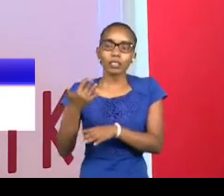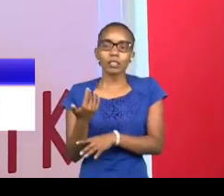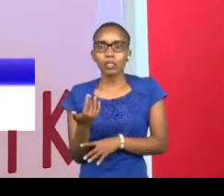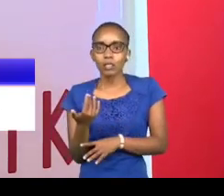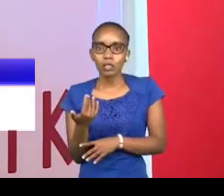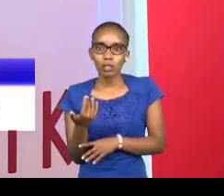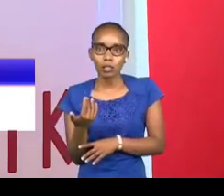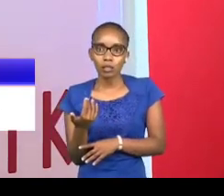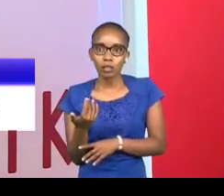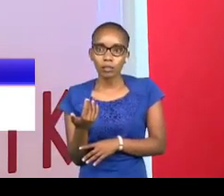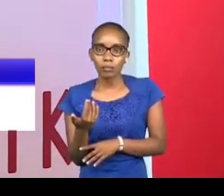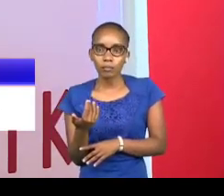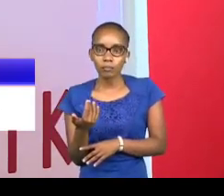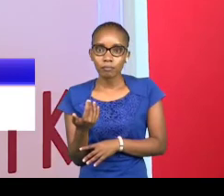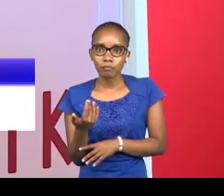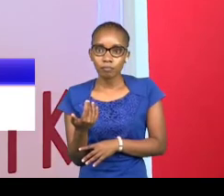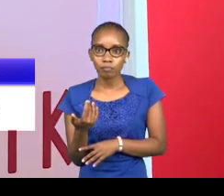may have.